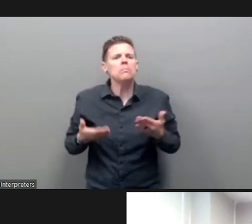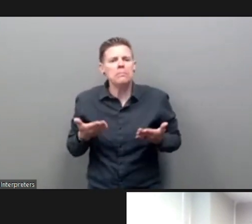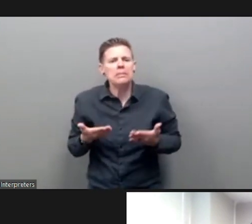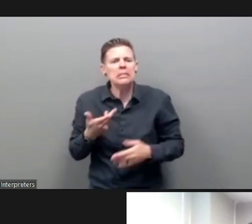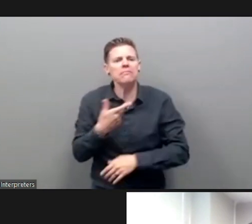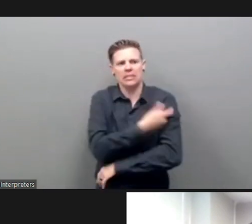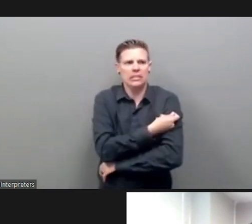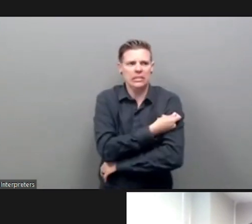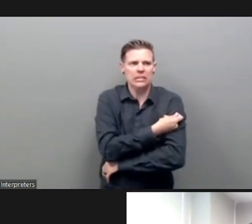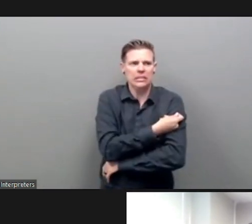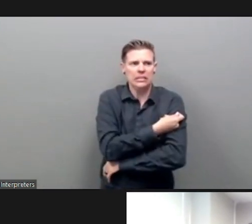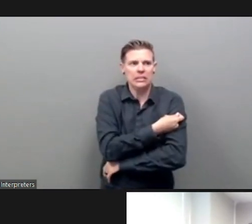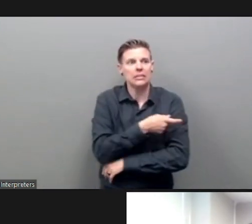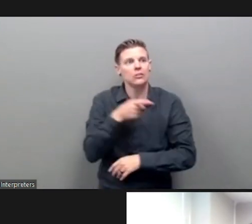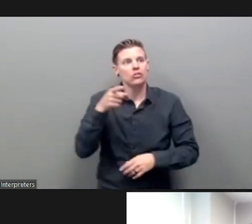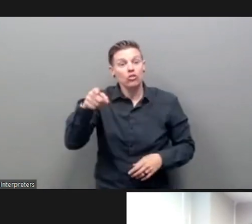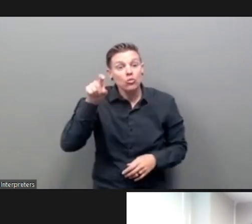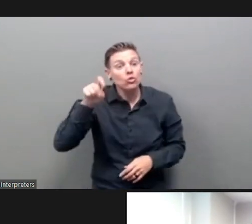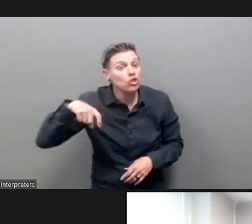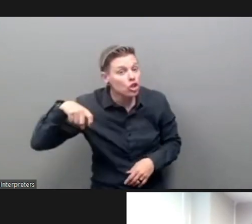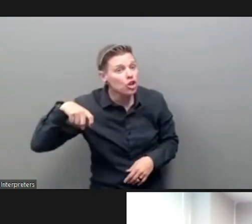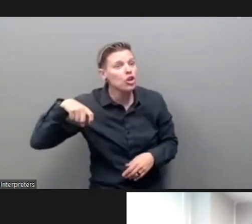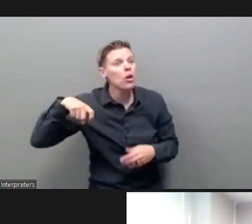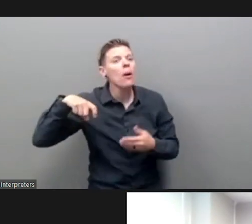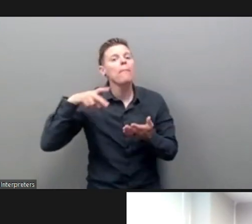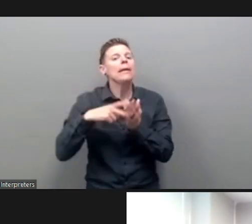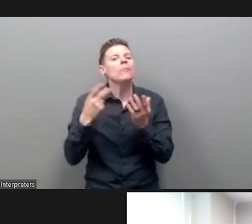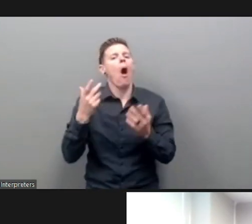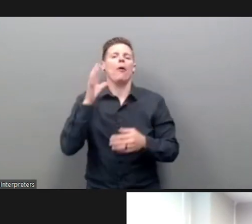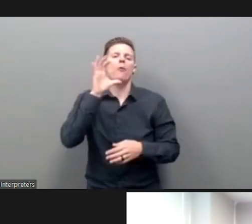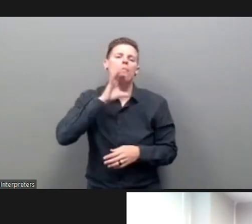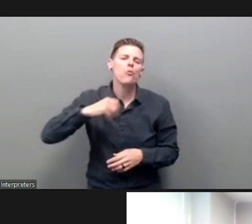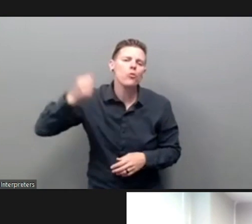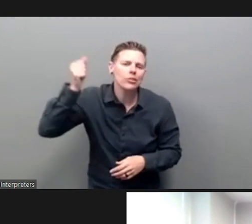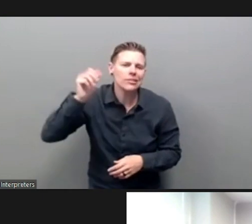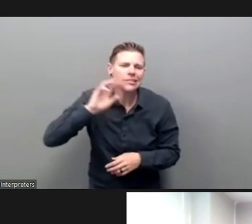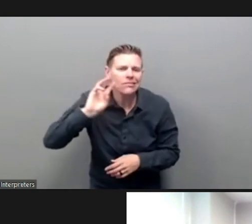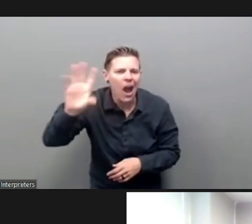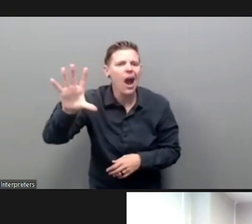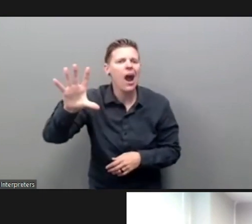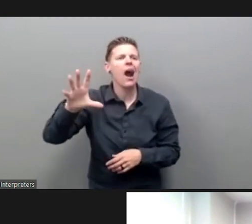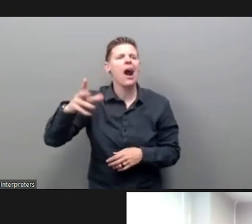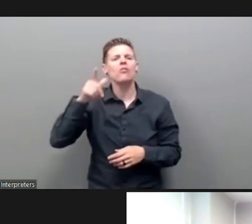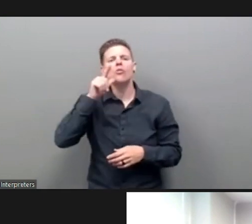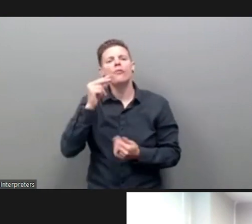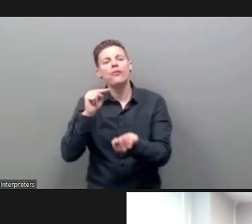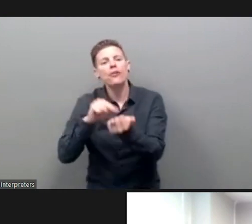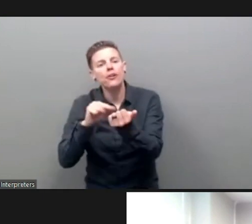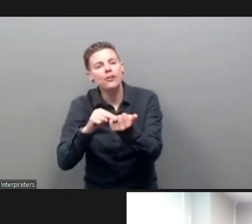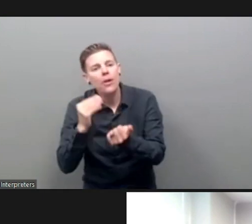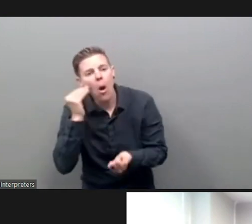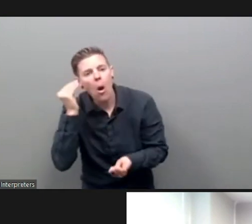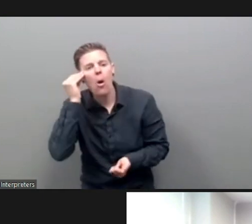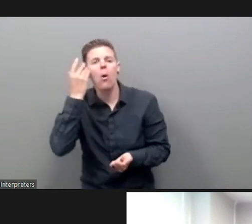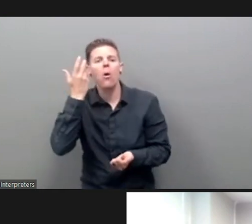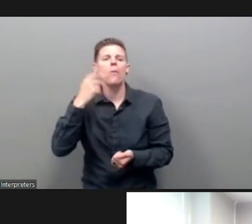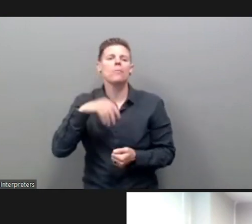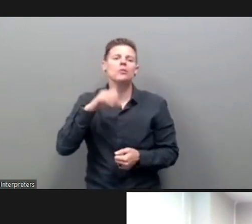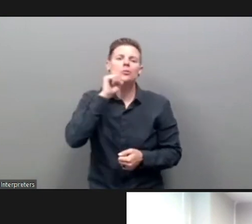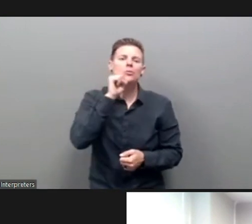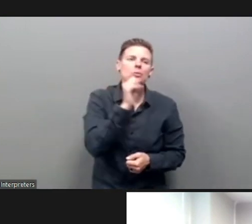facilities, people with comorbidities or things that put them at risk for high, COVID. So that's a group that's about,